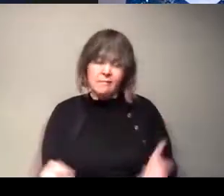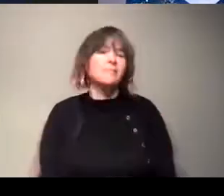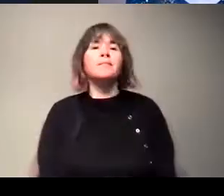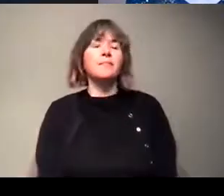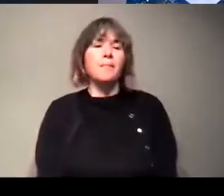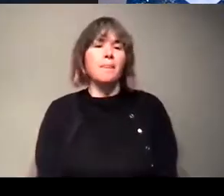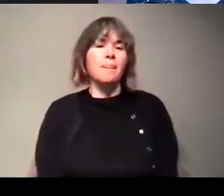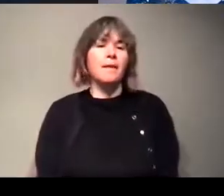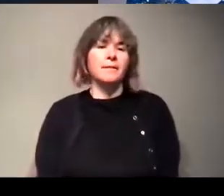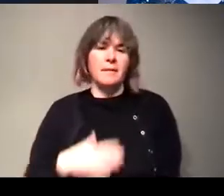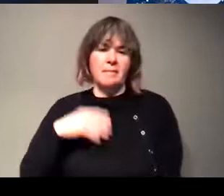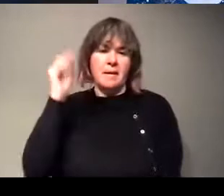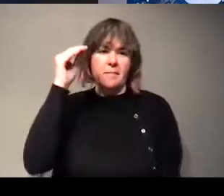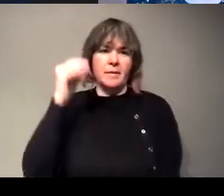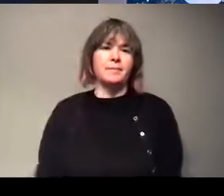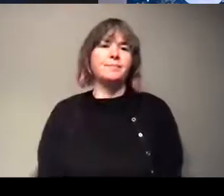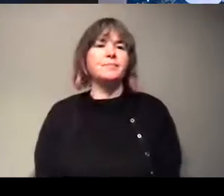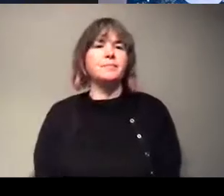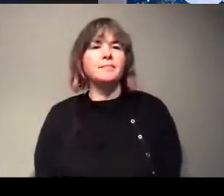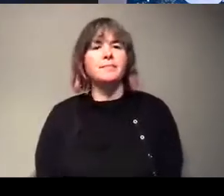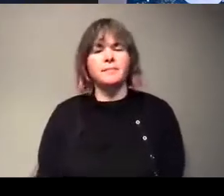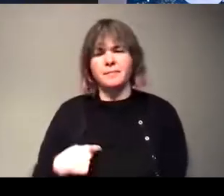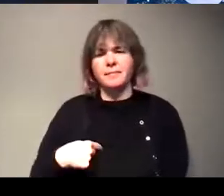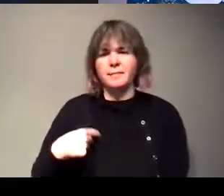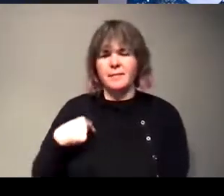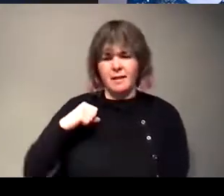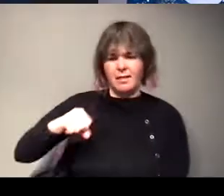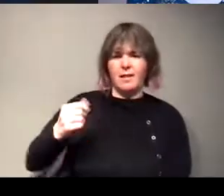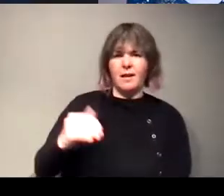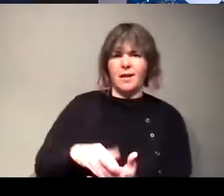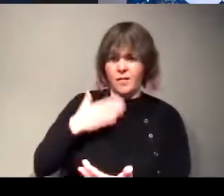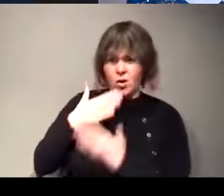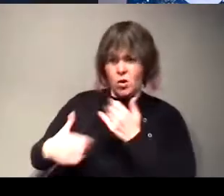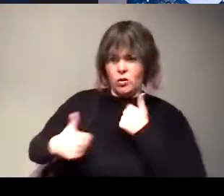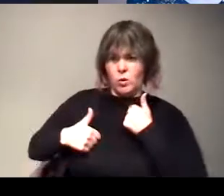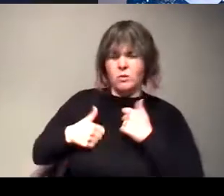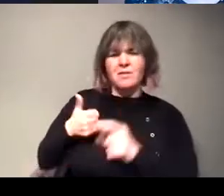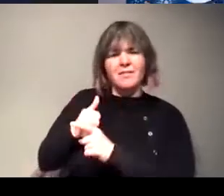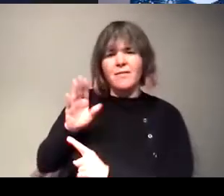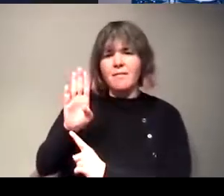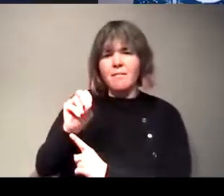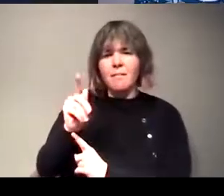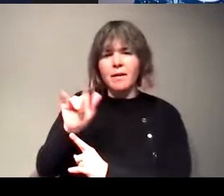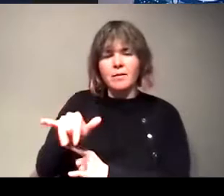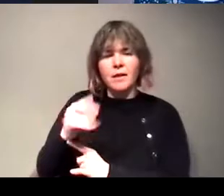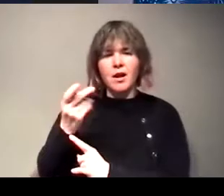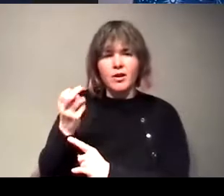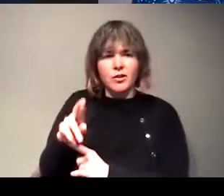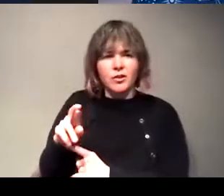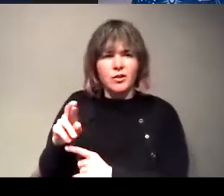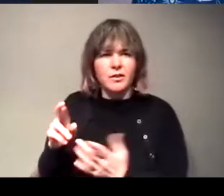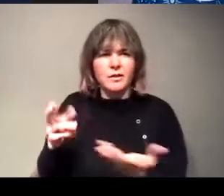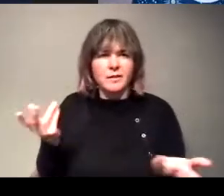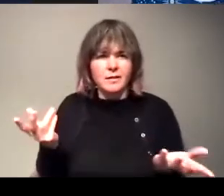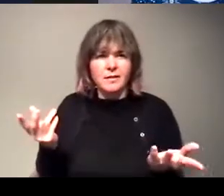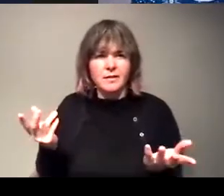That's where I stand. Yeah, I think I'd even push back against that good soldier because he was a bounty hunter. Oh, that's true. He's a bit erratic